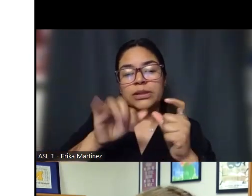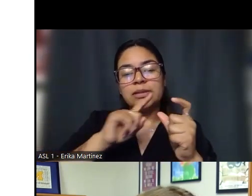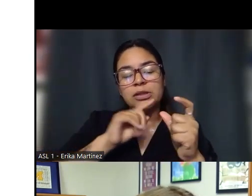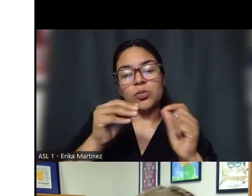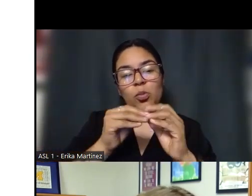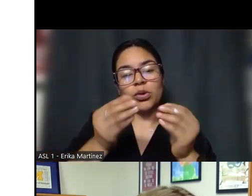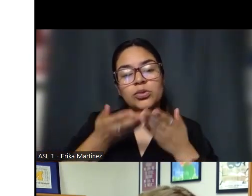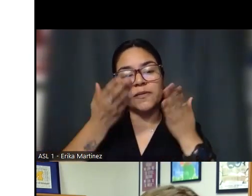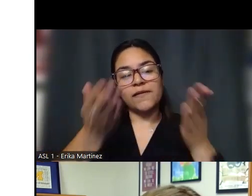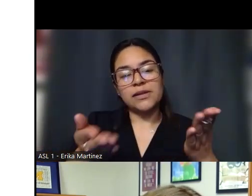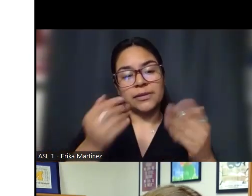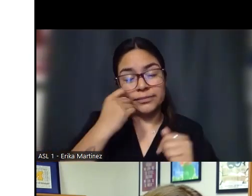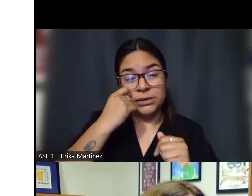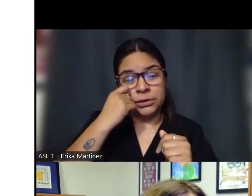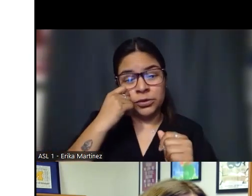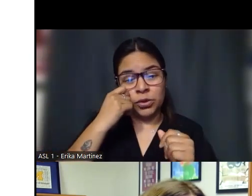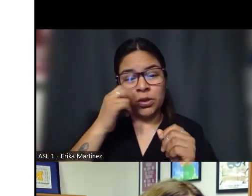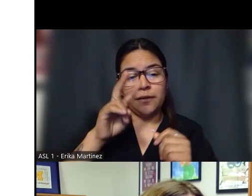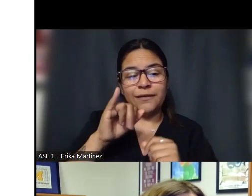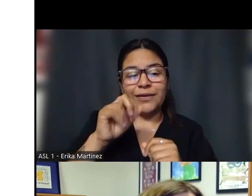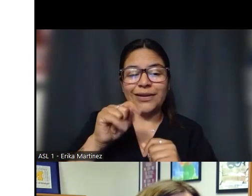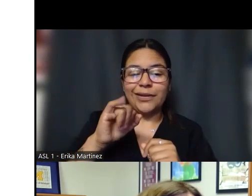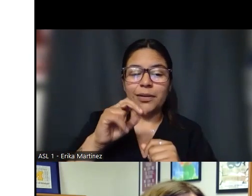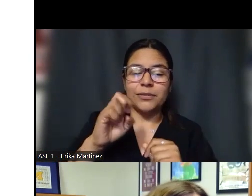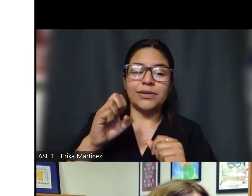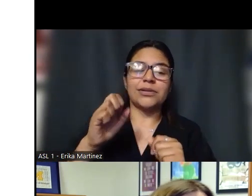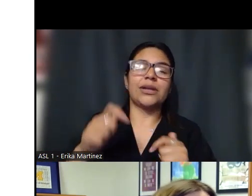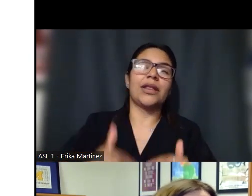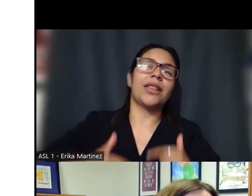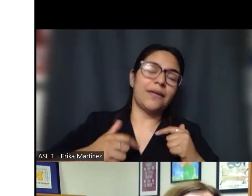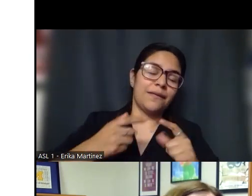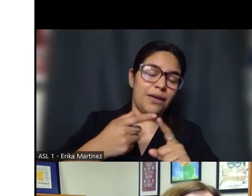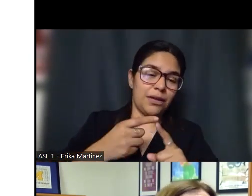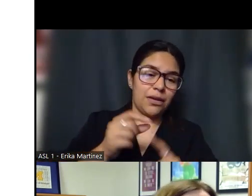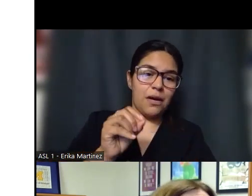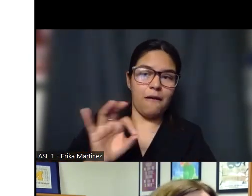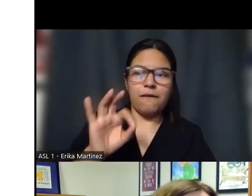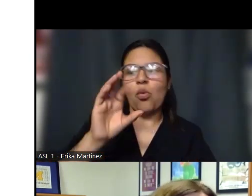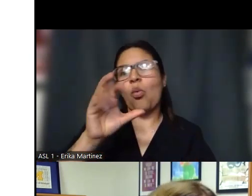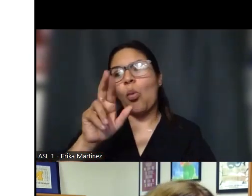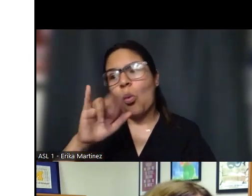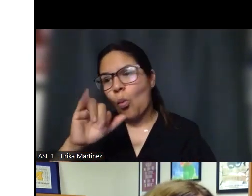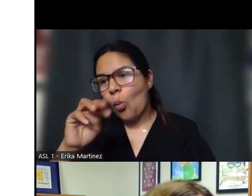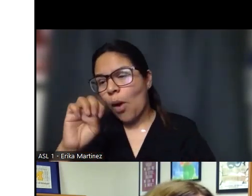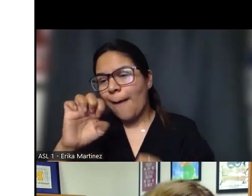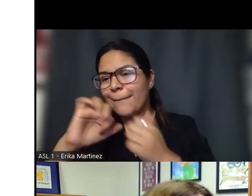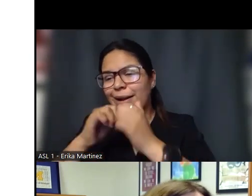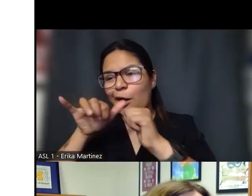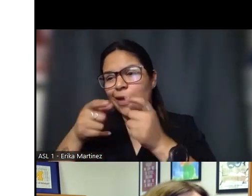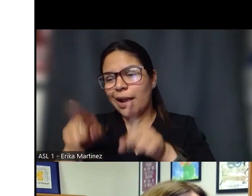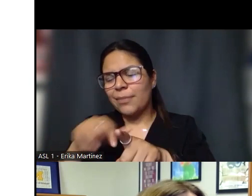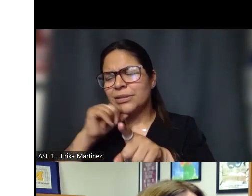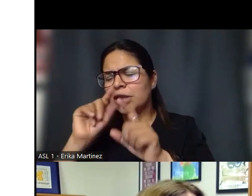victims, survivors of crime. So we're not just talking about here are the services, we're trying to tailor them toward whatever